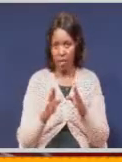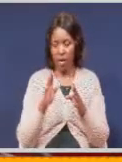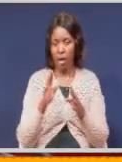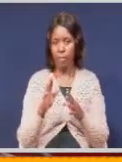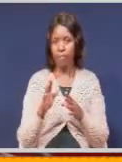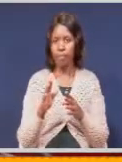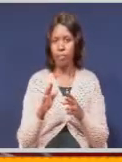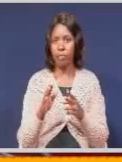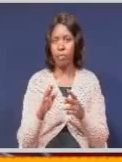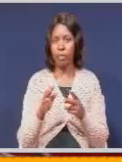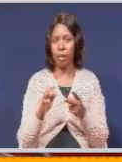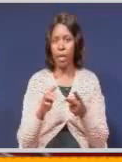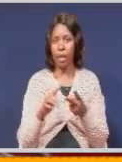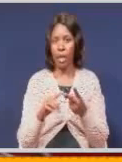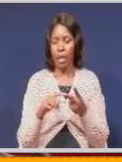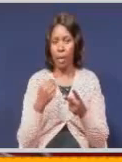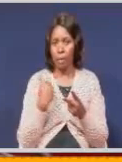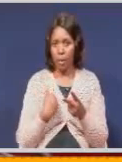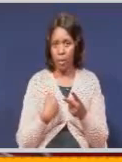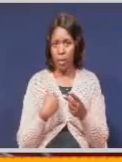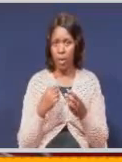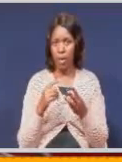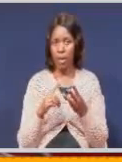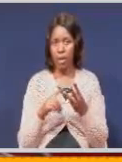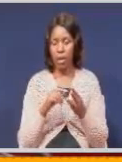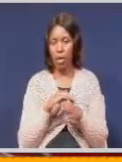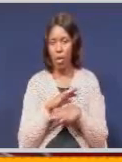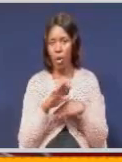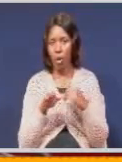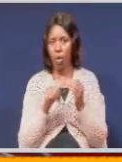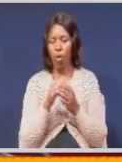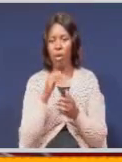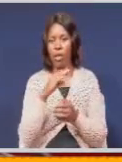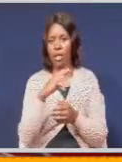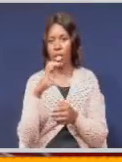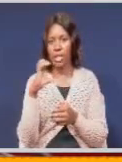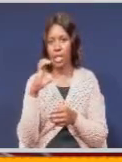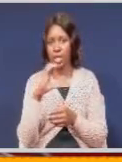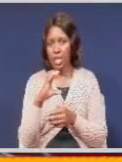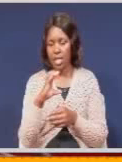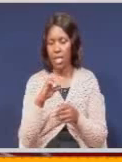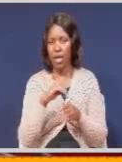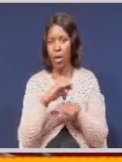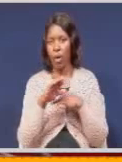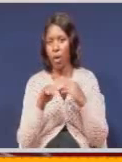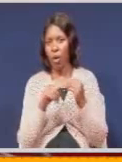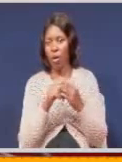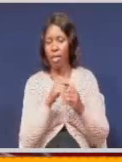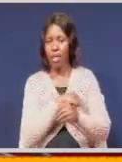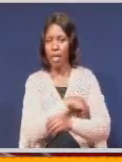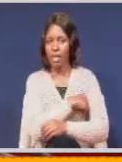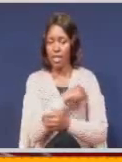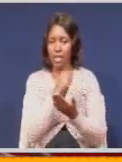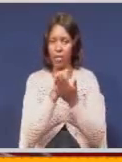government, myself as the Deputy, all the CCs, all the chief officers, all the